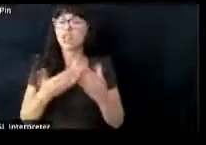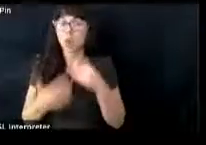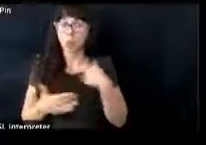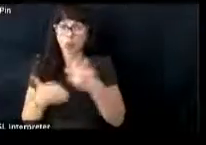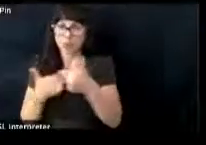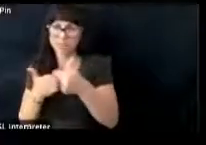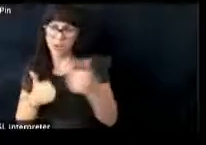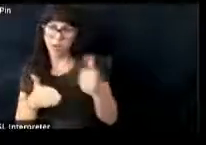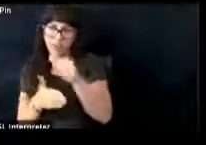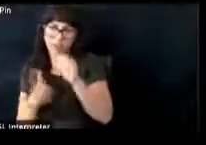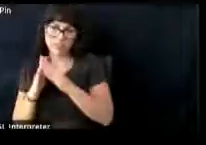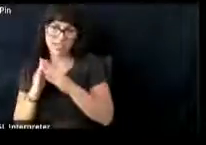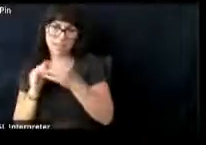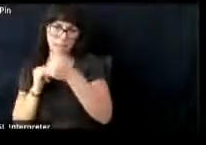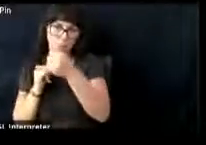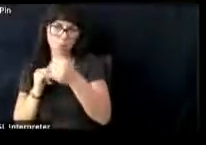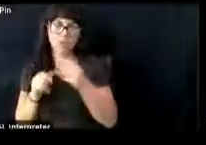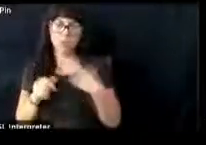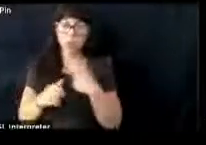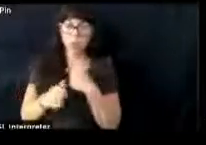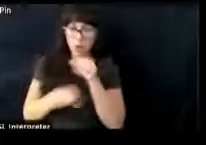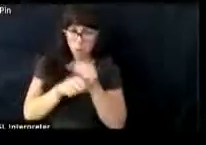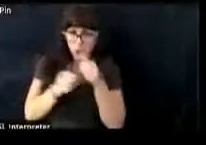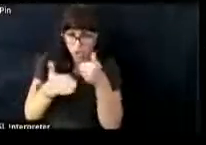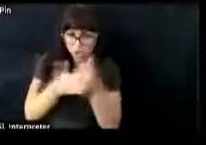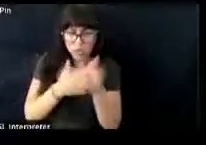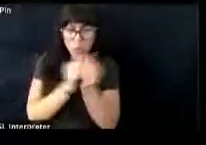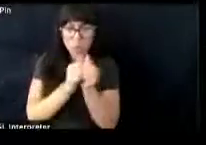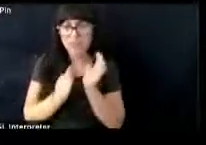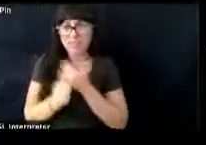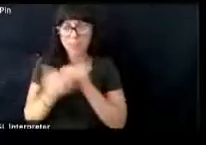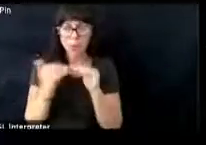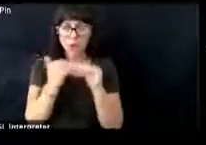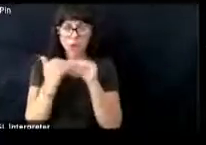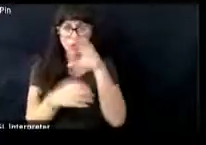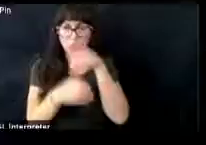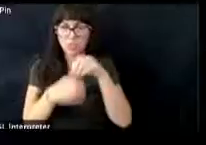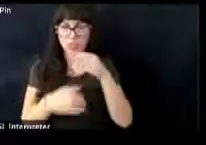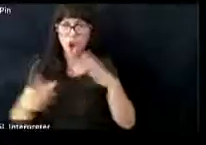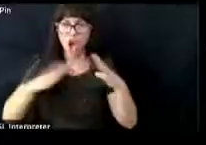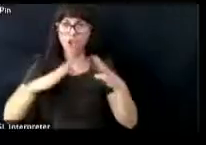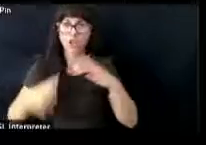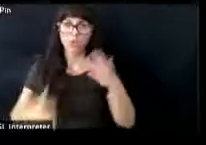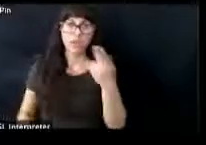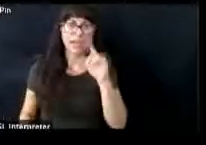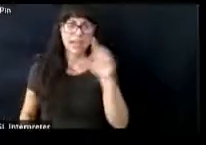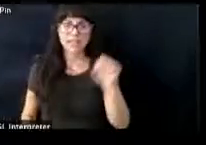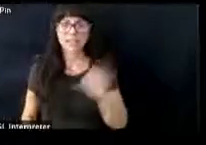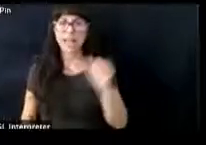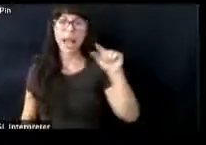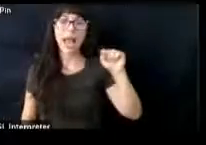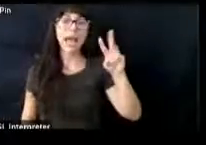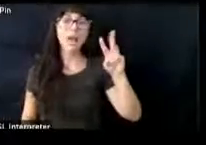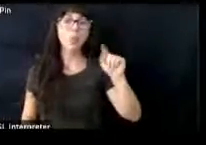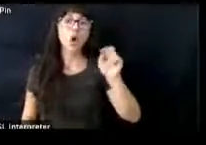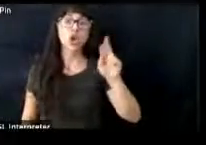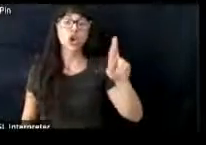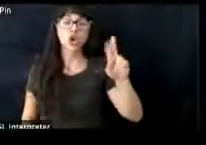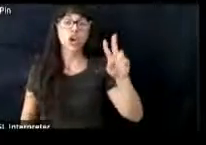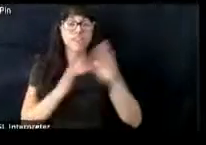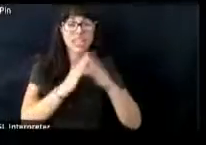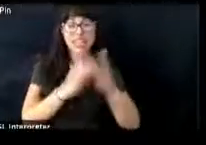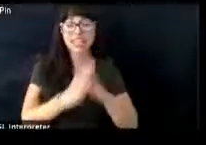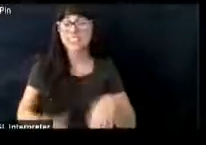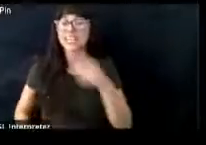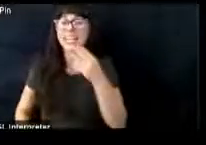cities, we work very closely with our colleagues in the Hollywood Hills and in Atwater Village and in East Hollywood and Silver Lake,